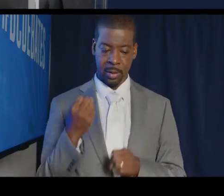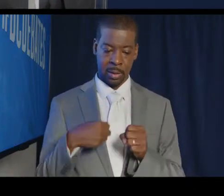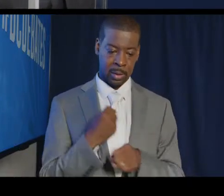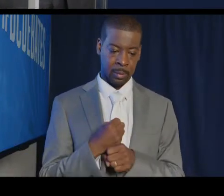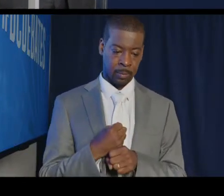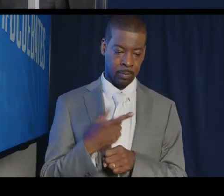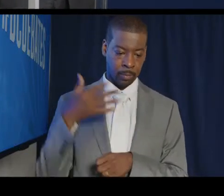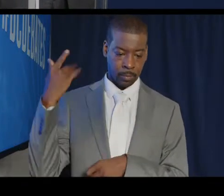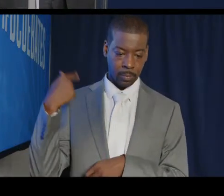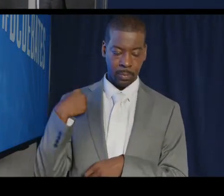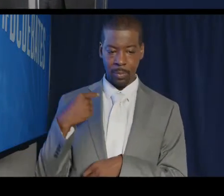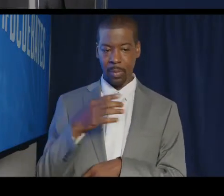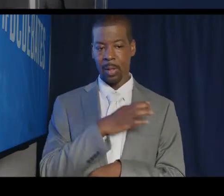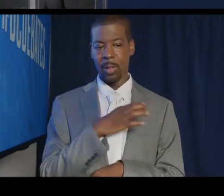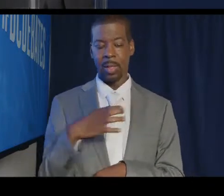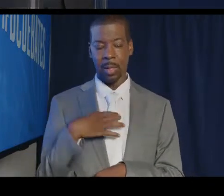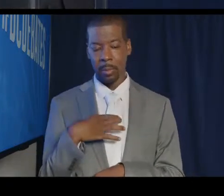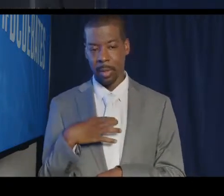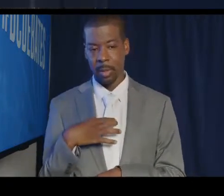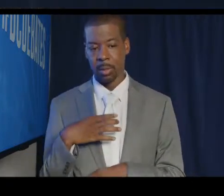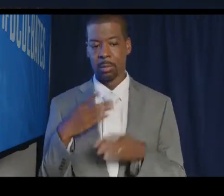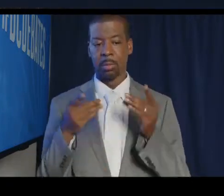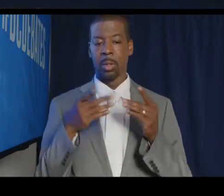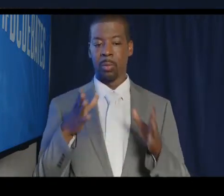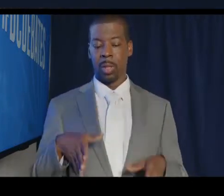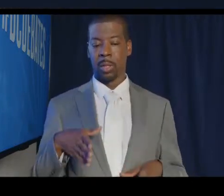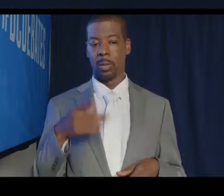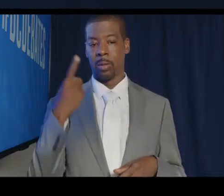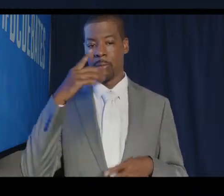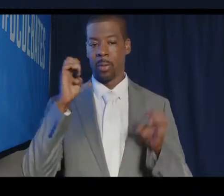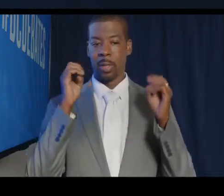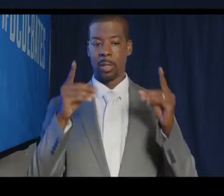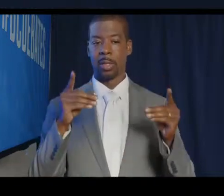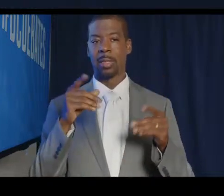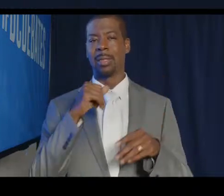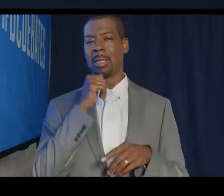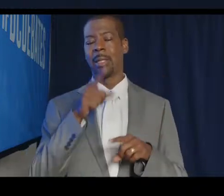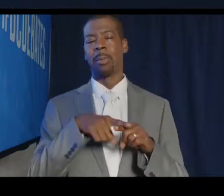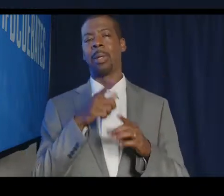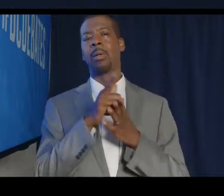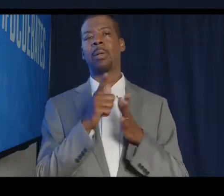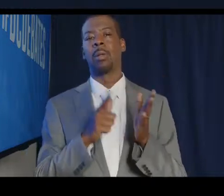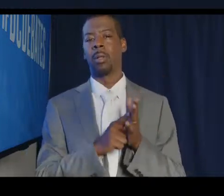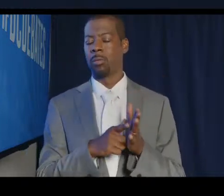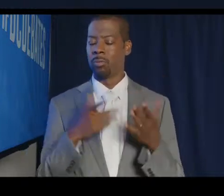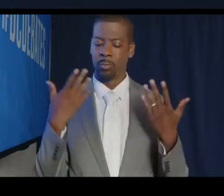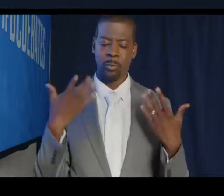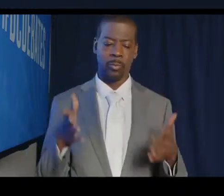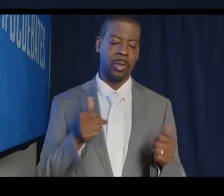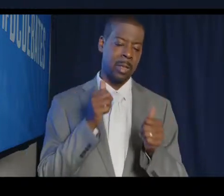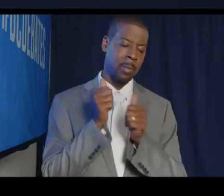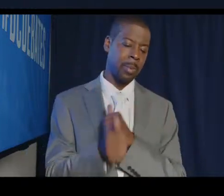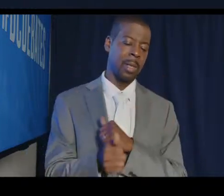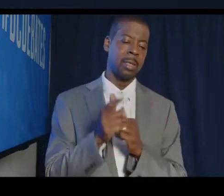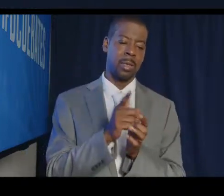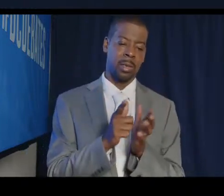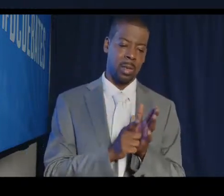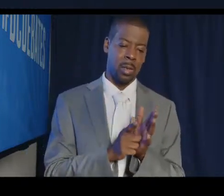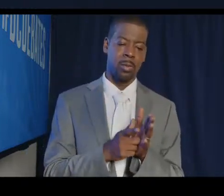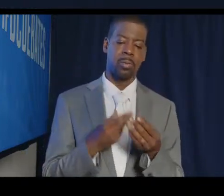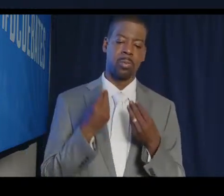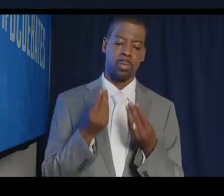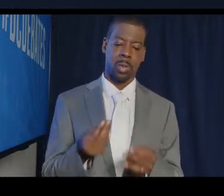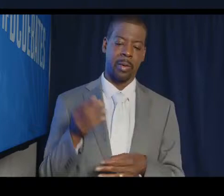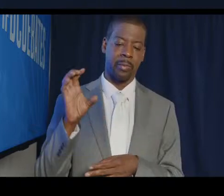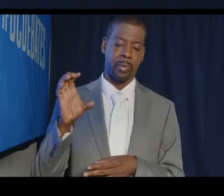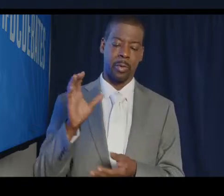was the committee director for the Committee on Education. So this isn't an issue about legislation. We already passed legislation years ago that gave the Public Charter School Board